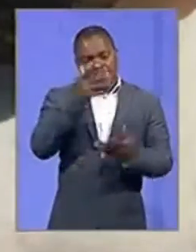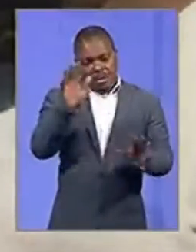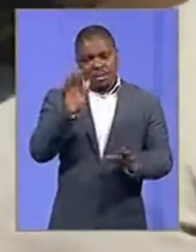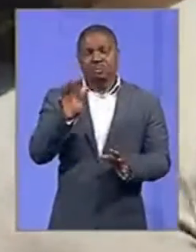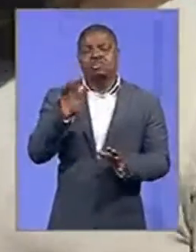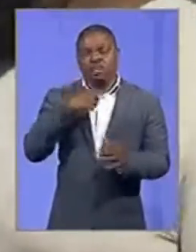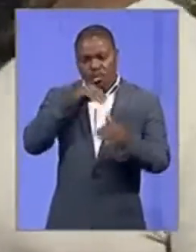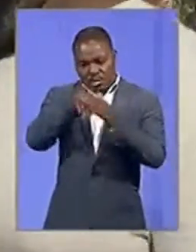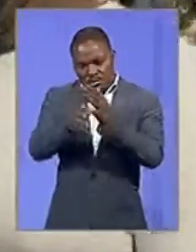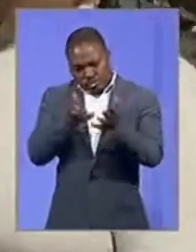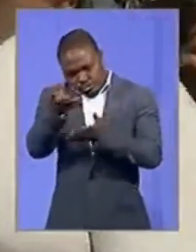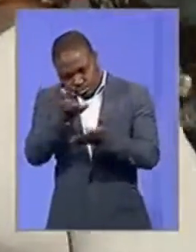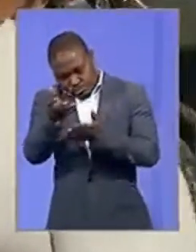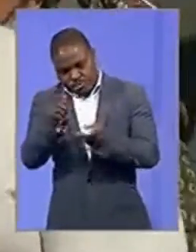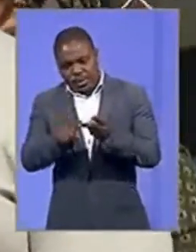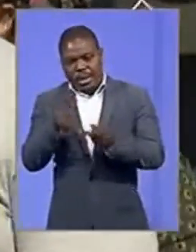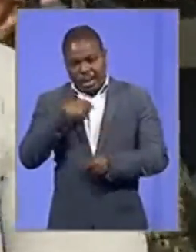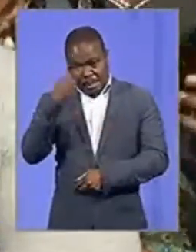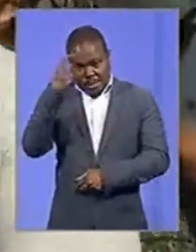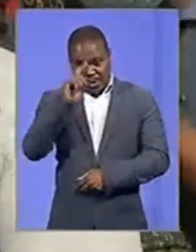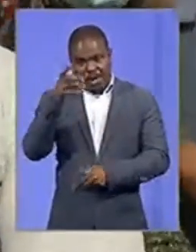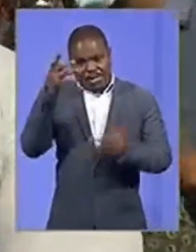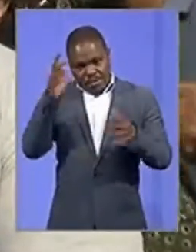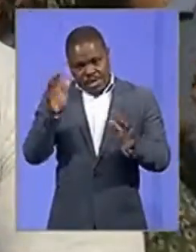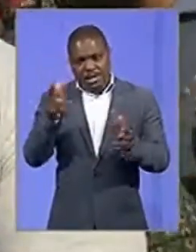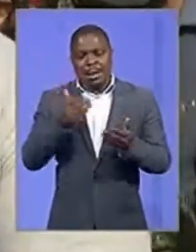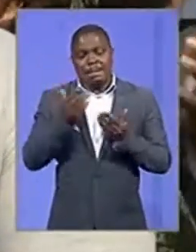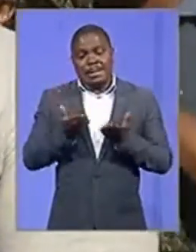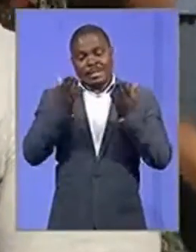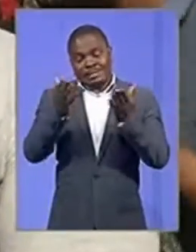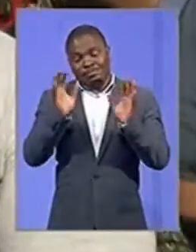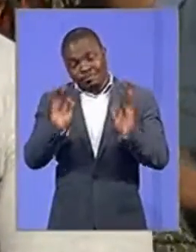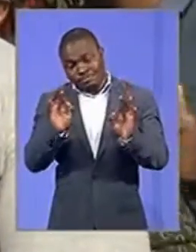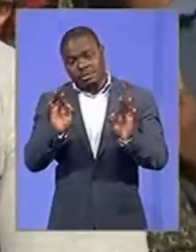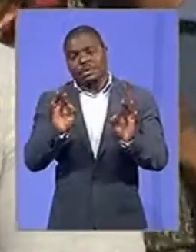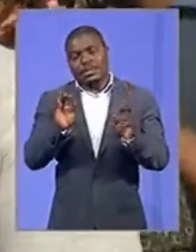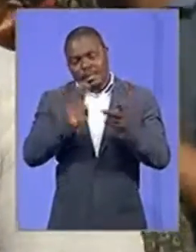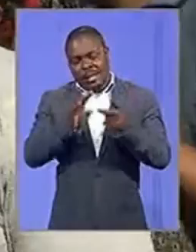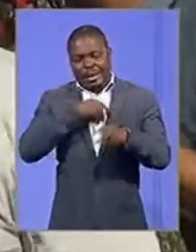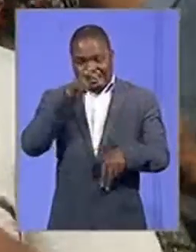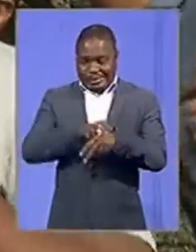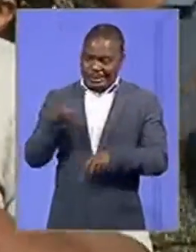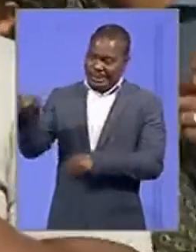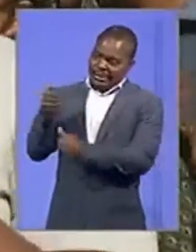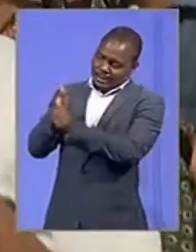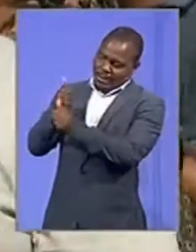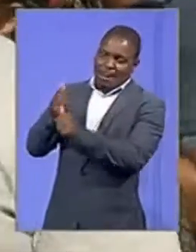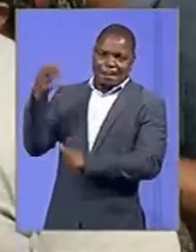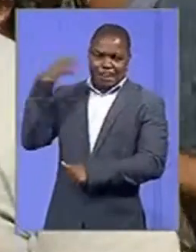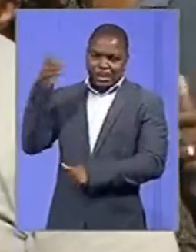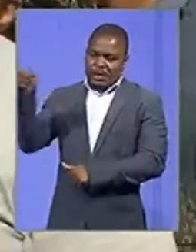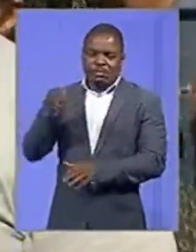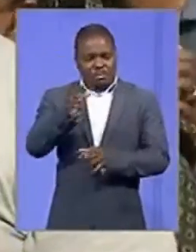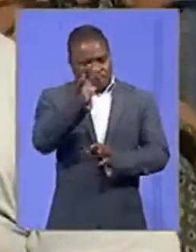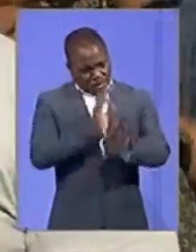hearing, and we think that those issues were dealt with, made a presentation, but we also wanted the minister himself to talk on